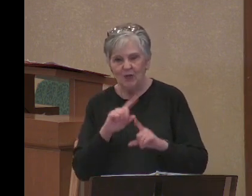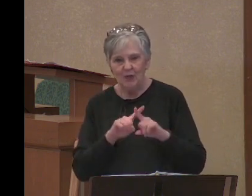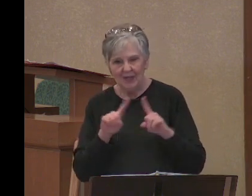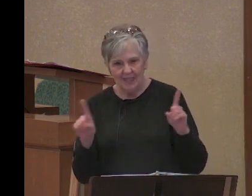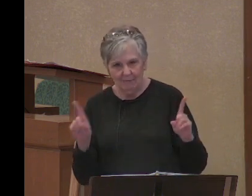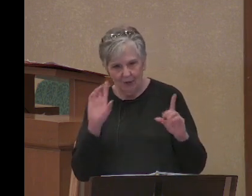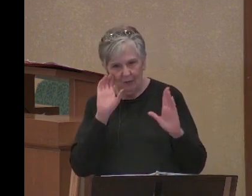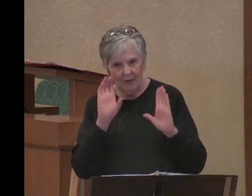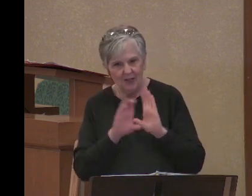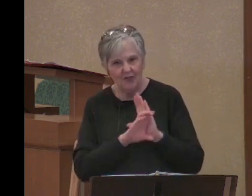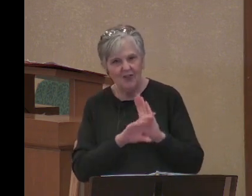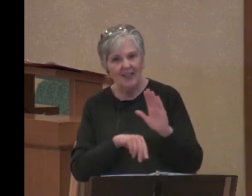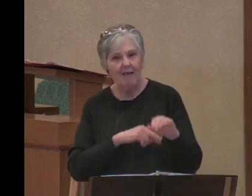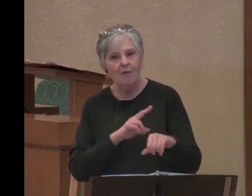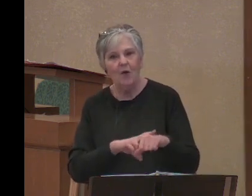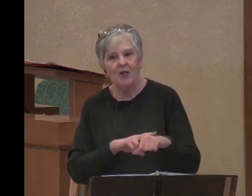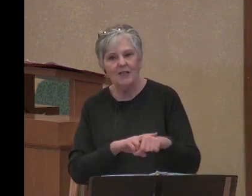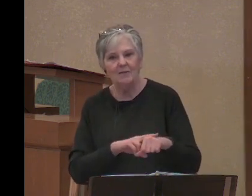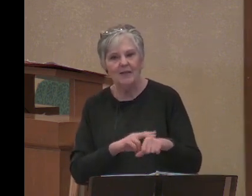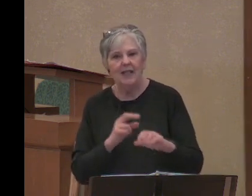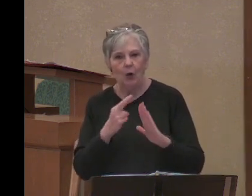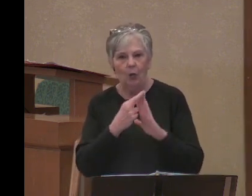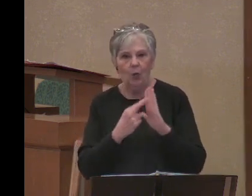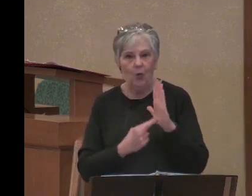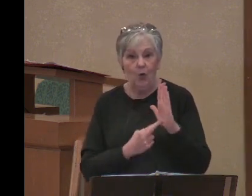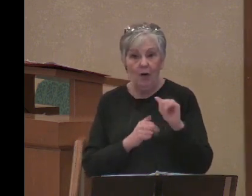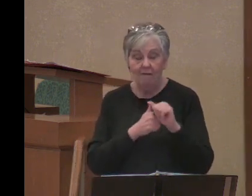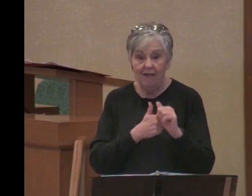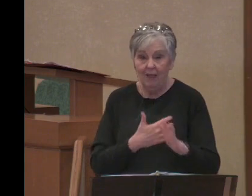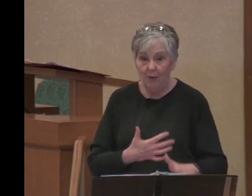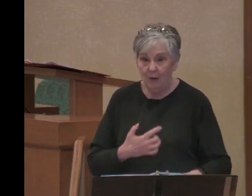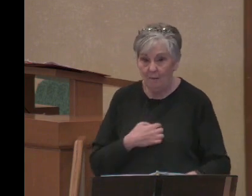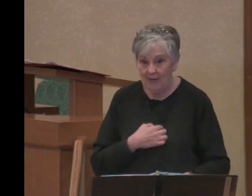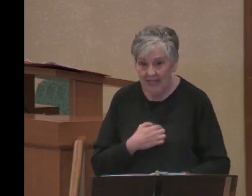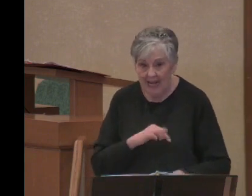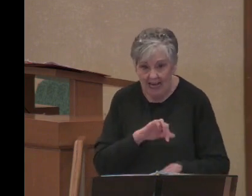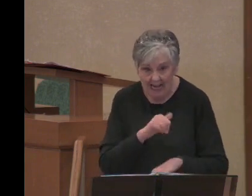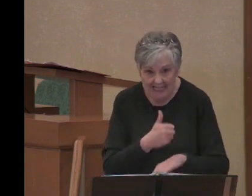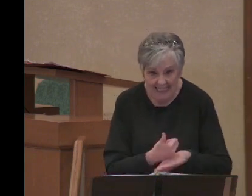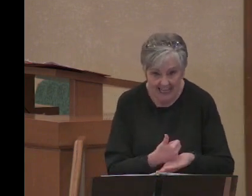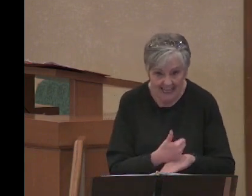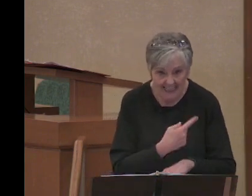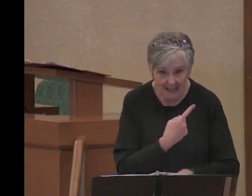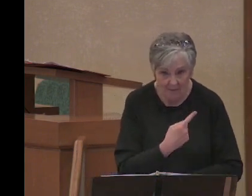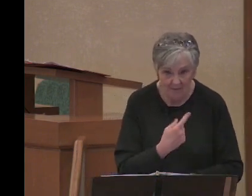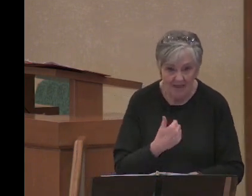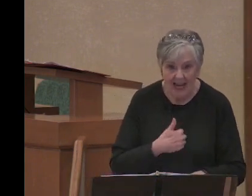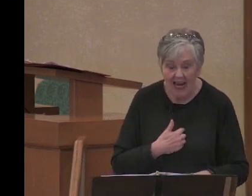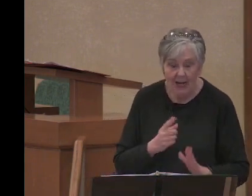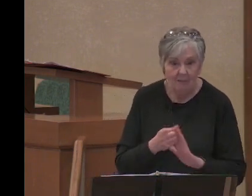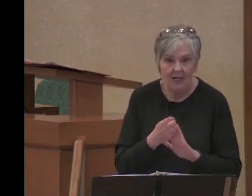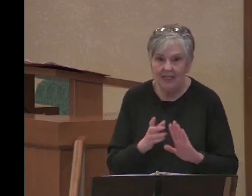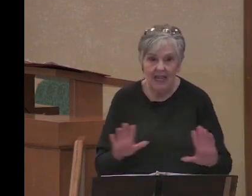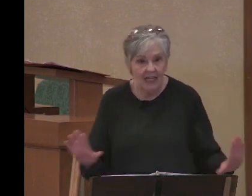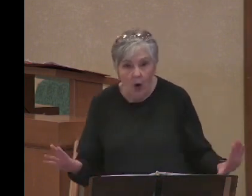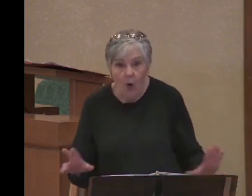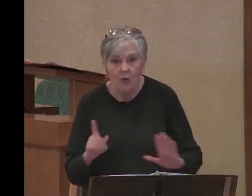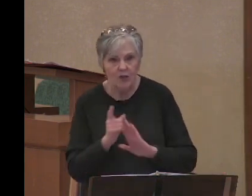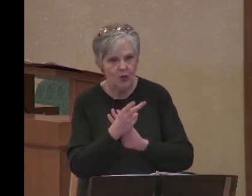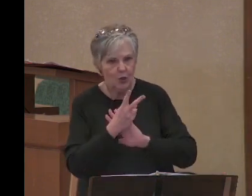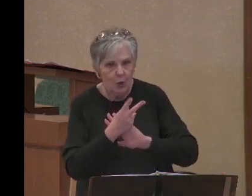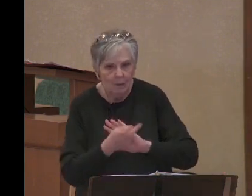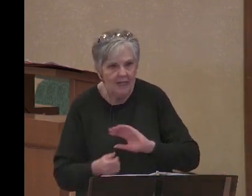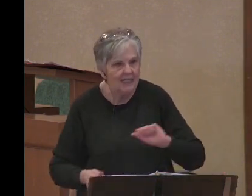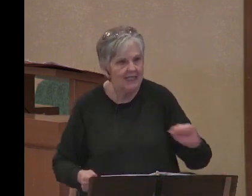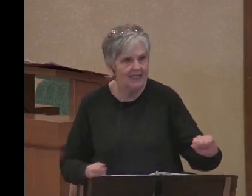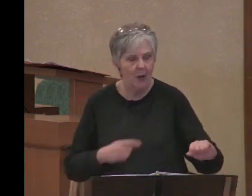pictures. Well, of course, being a bit of a rule follower, when I first put this app on my phone, I was immediately like, I have 2 minutes. Okay,